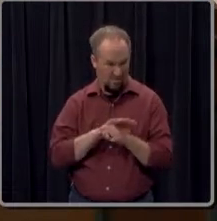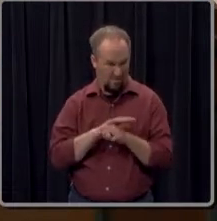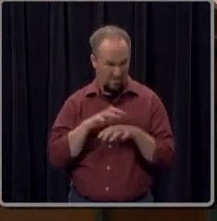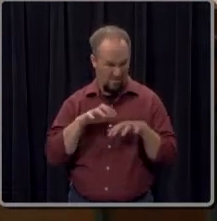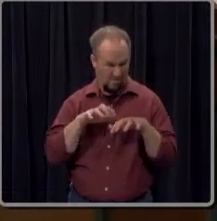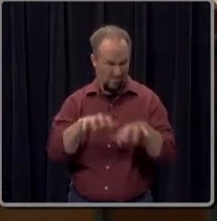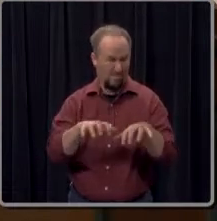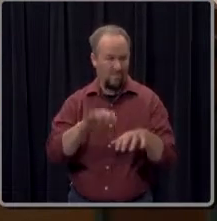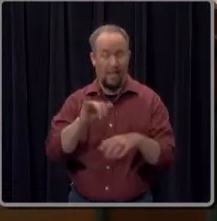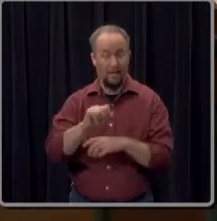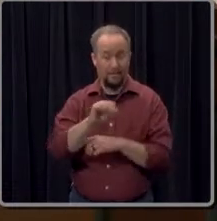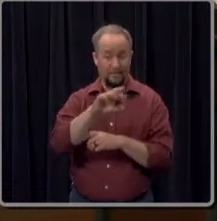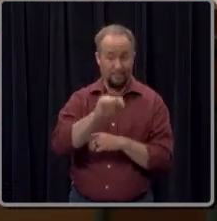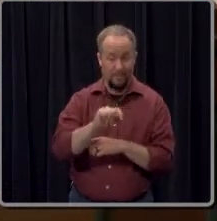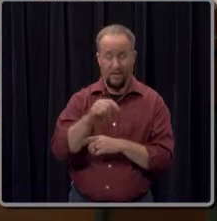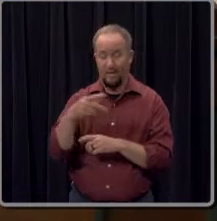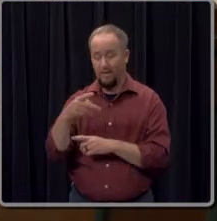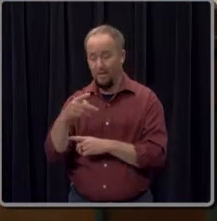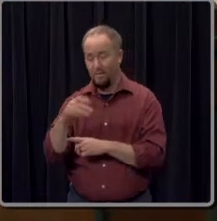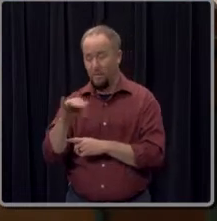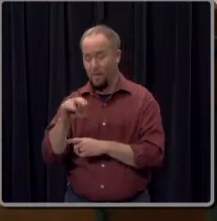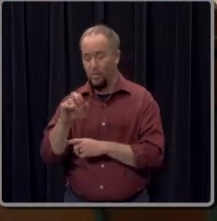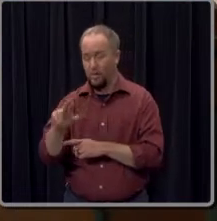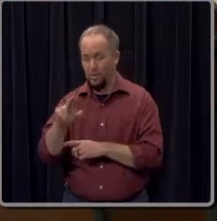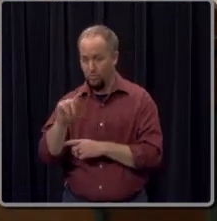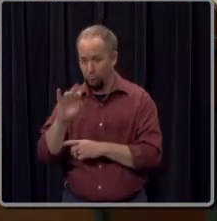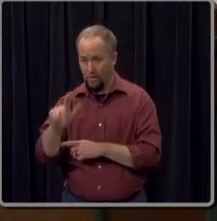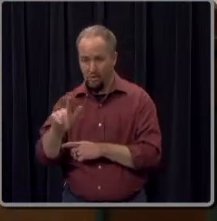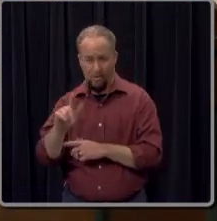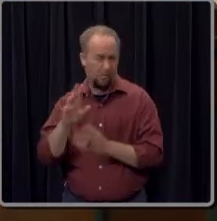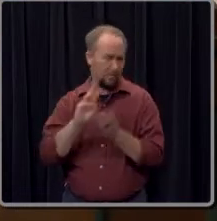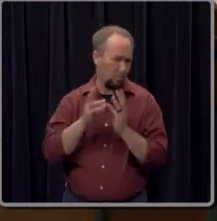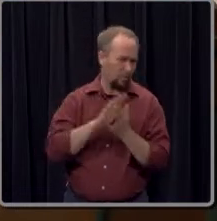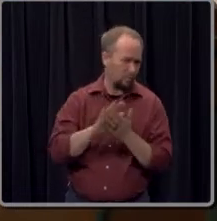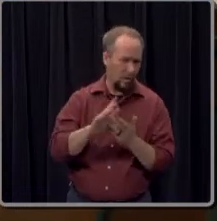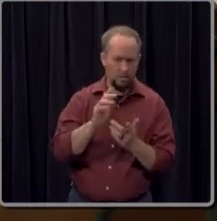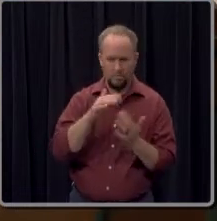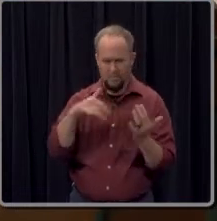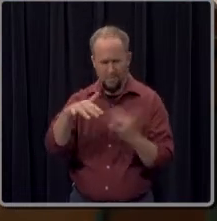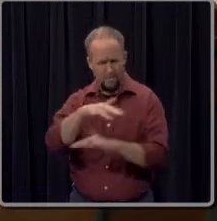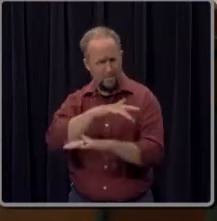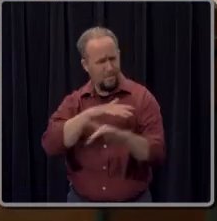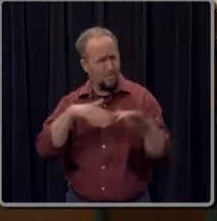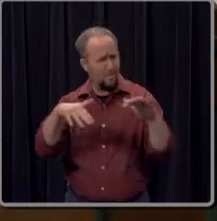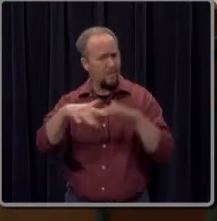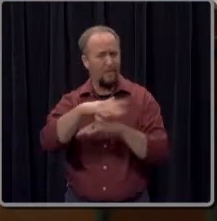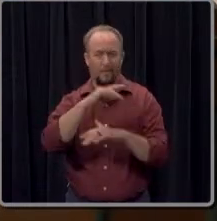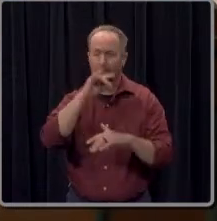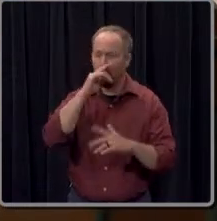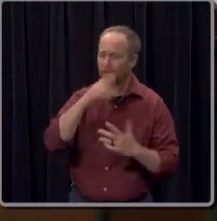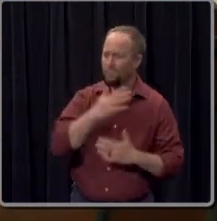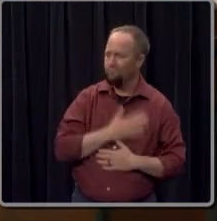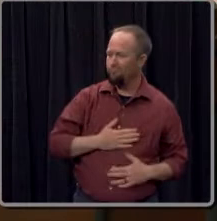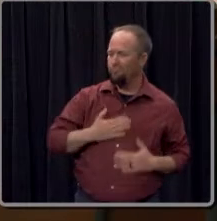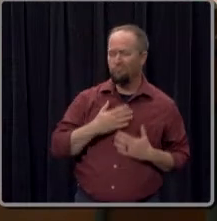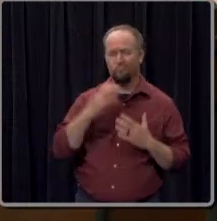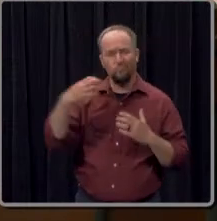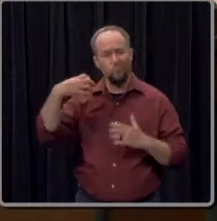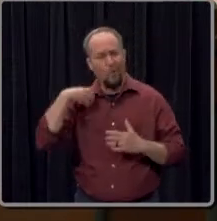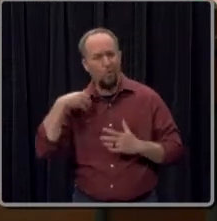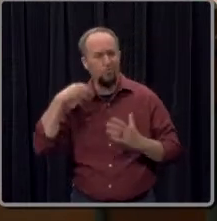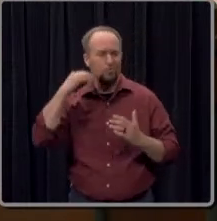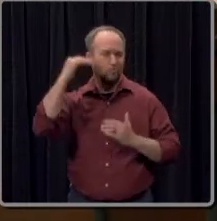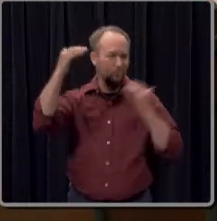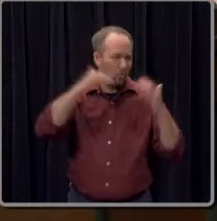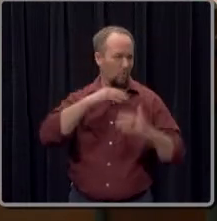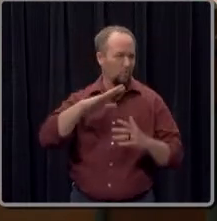Fe and Pioneer Trail families. They were everywhere. The weather was nice. But the kids were having fun. The coaches and adults that give all their extra time